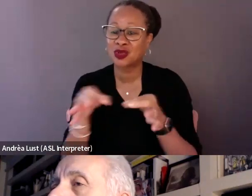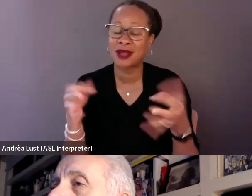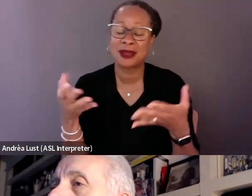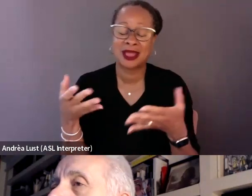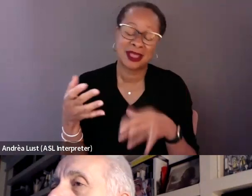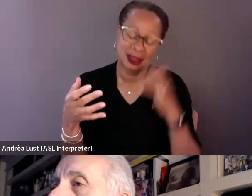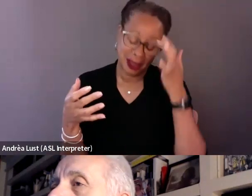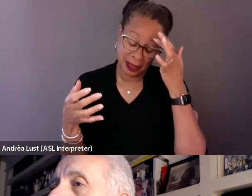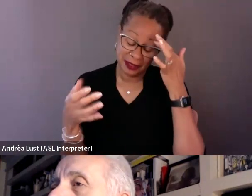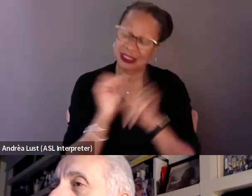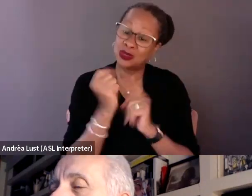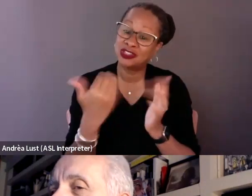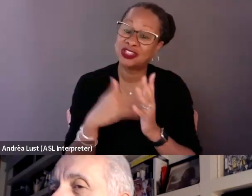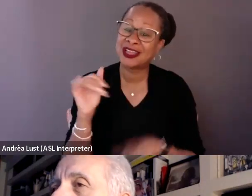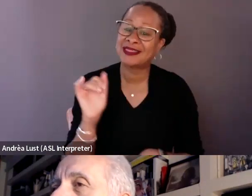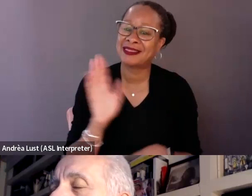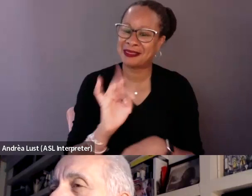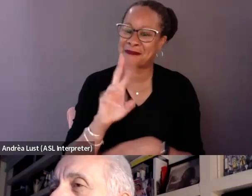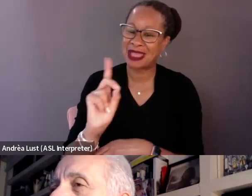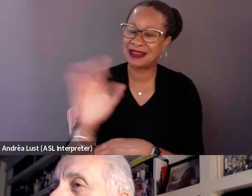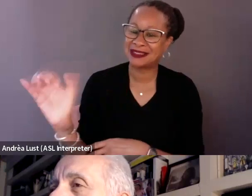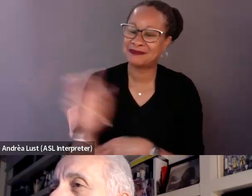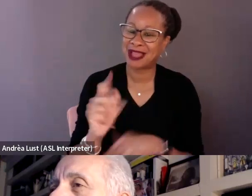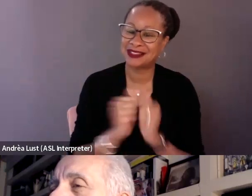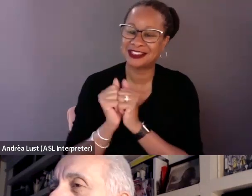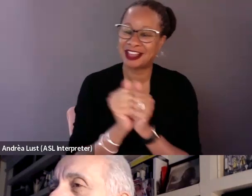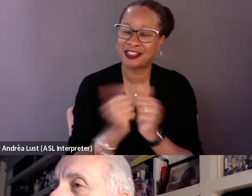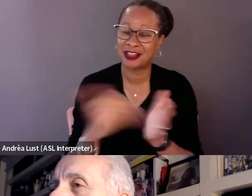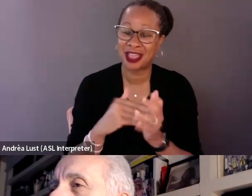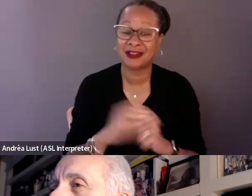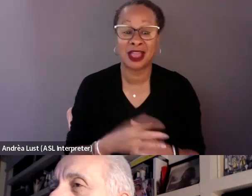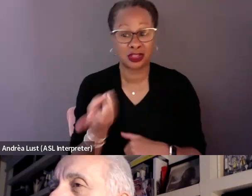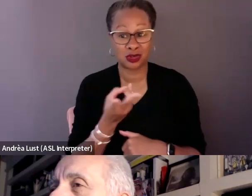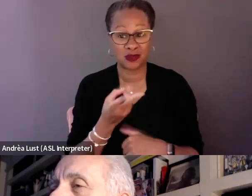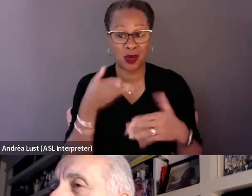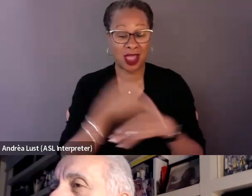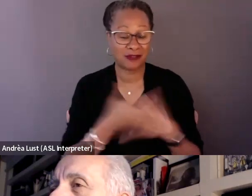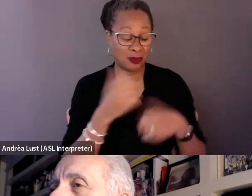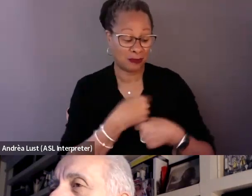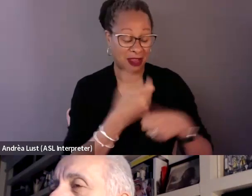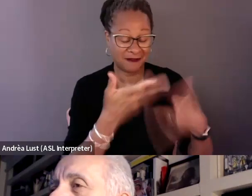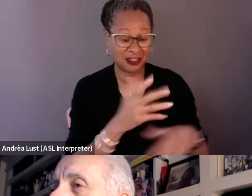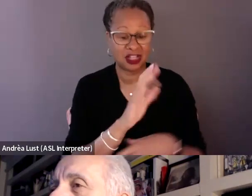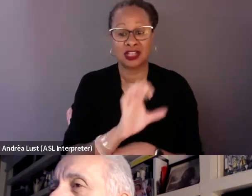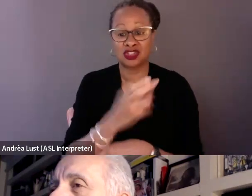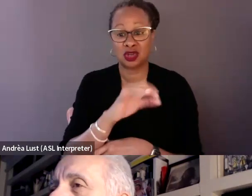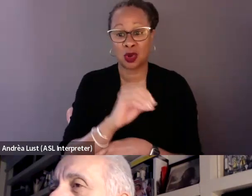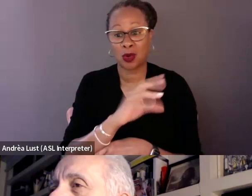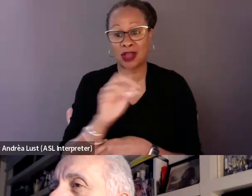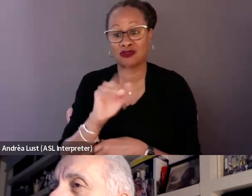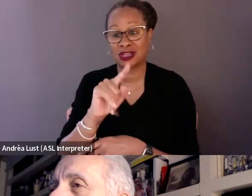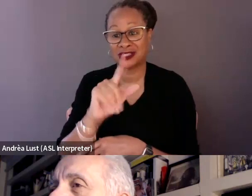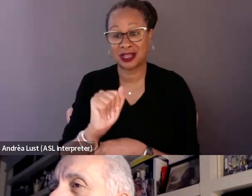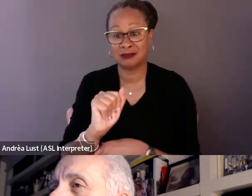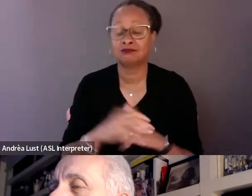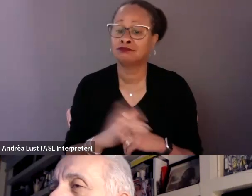is back together again. Like with you two, after making Chico and Rita, you're back with another movie. Was it always a